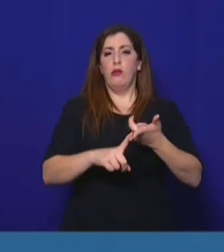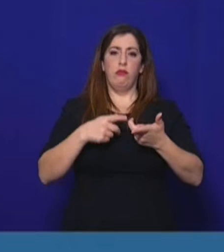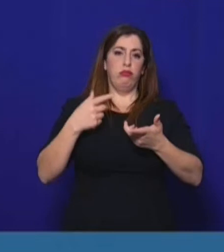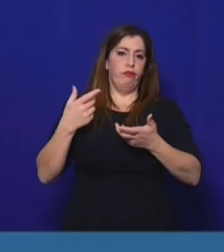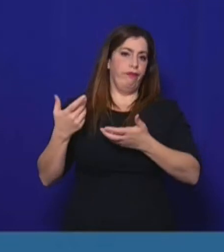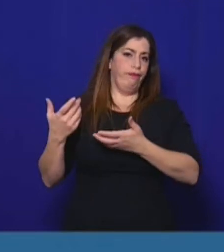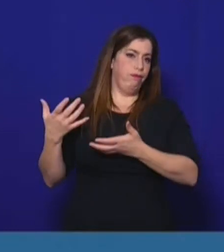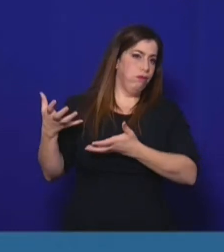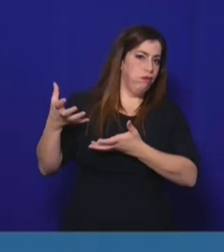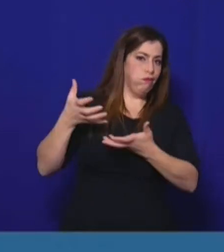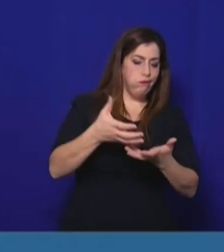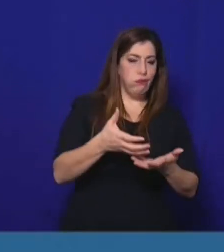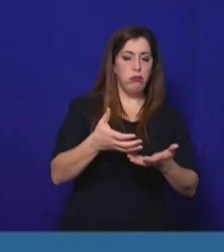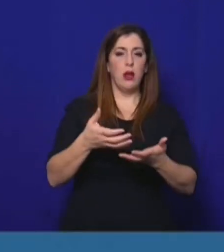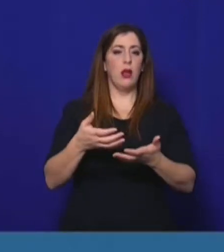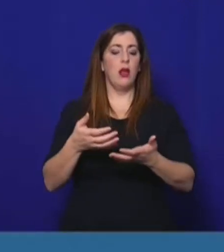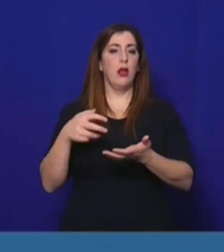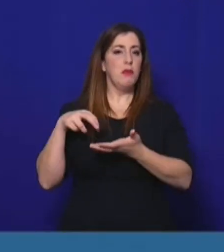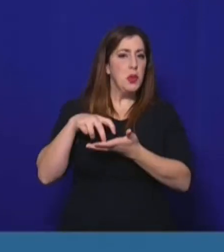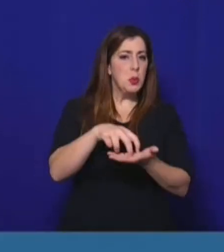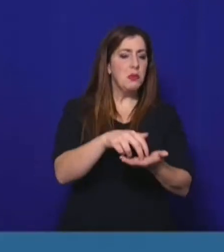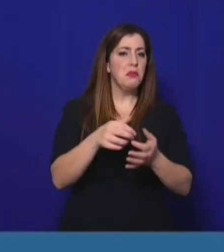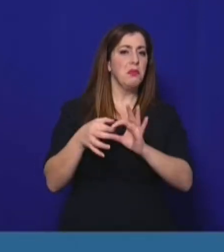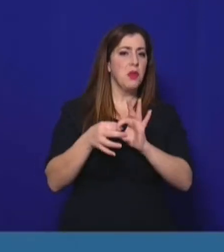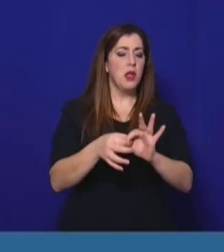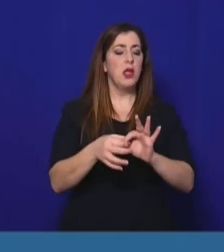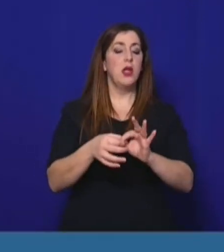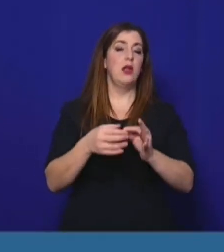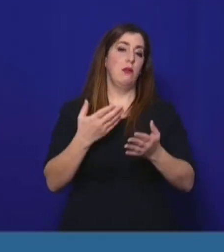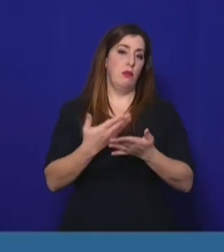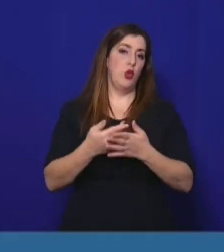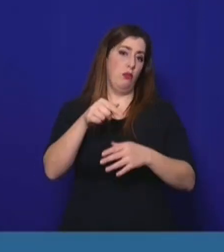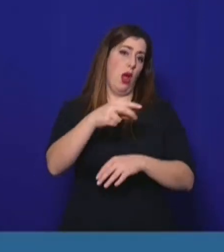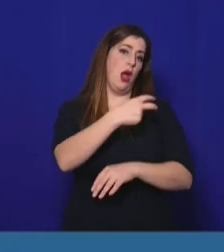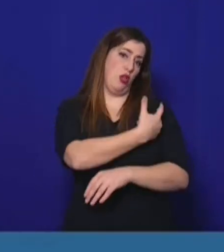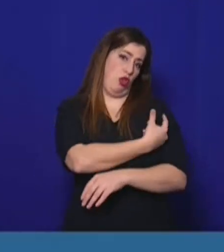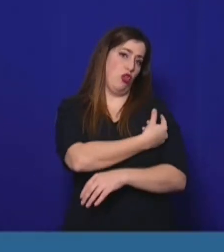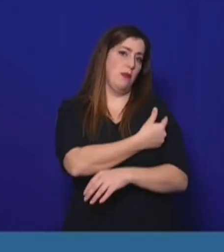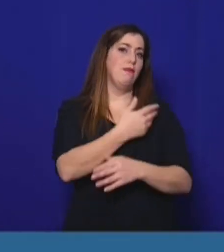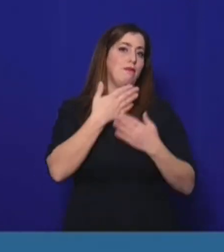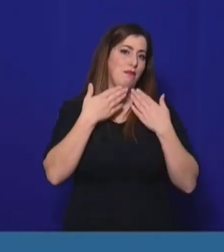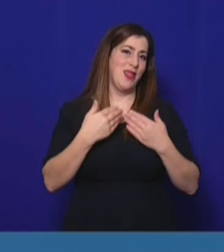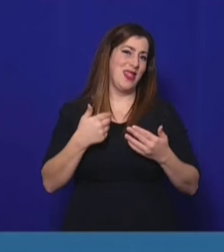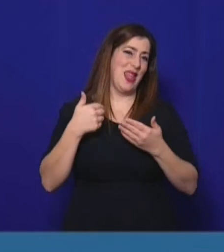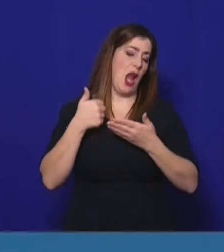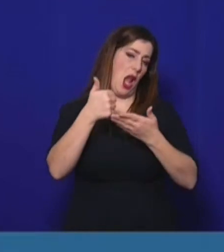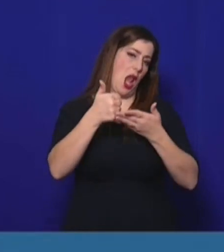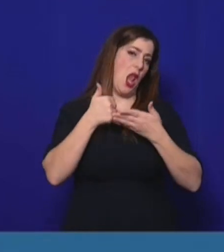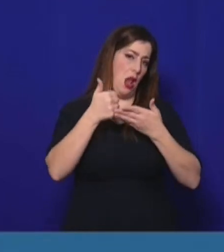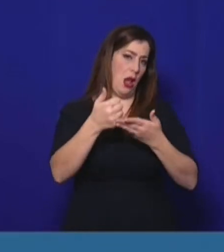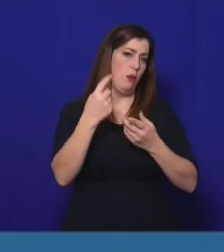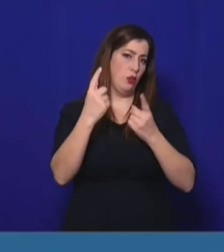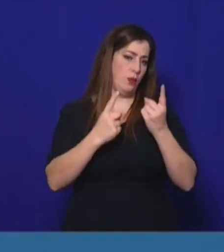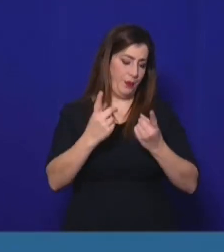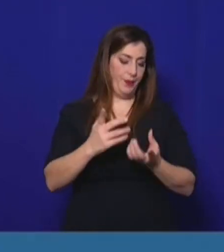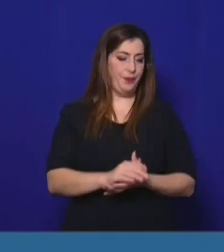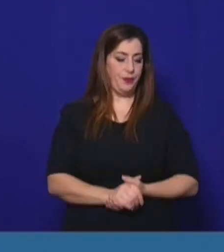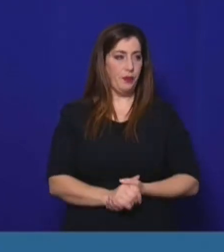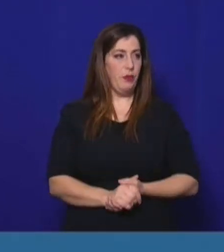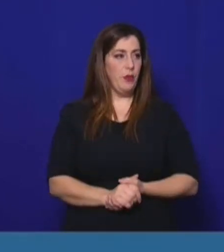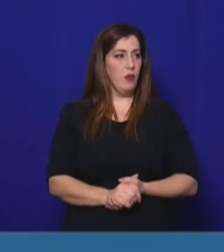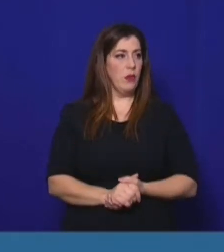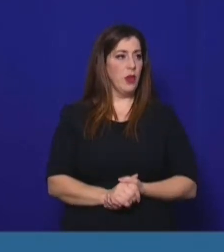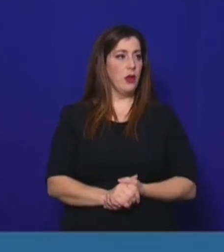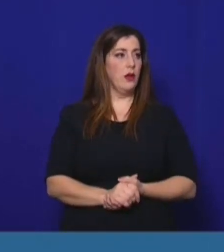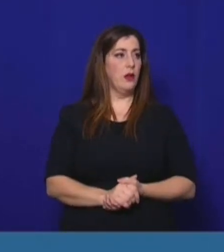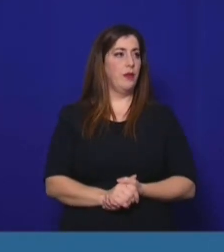lil-raba u ħbib tagħhom biex propju wasluhom ukoll u allura hemmhekk nkunu qegħdin ngħinu lil xulxin ukoll. Fir-riżultati bħalma